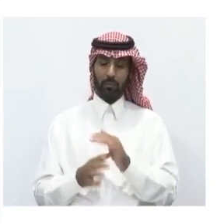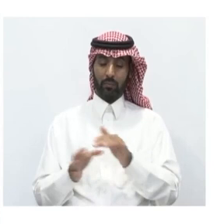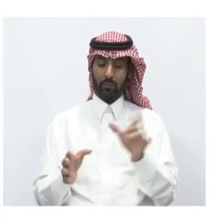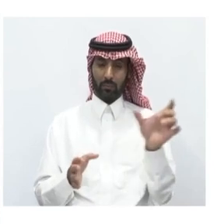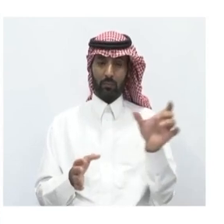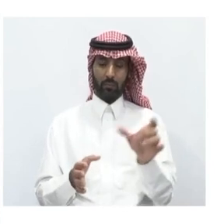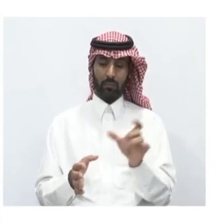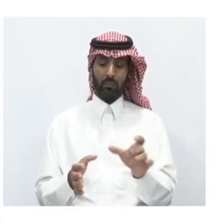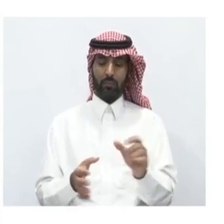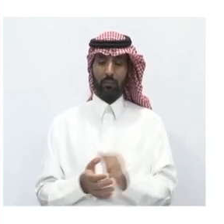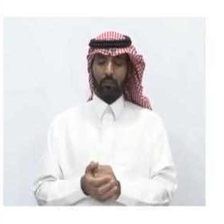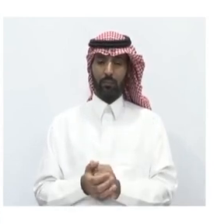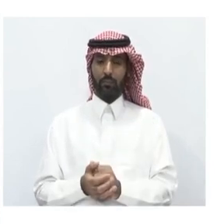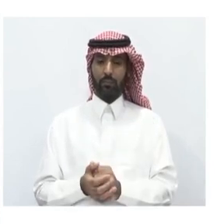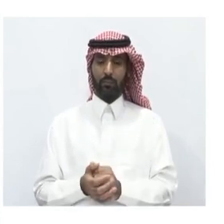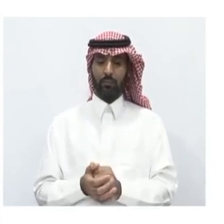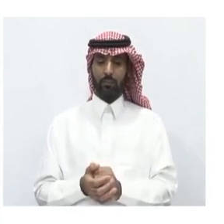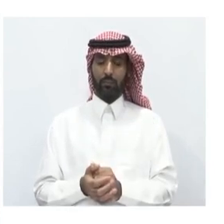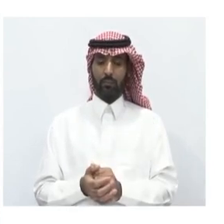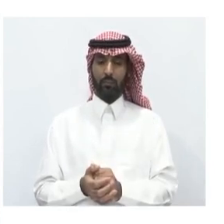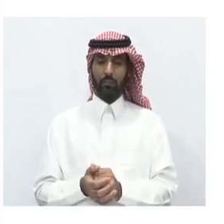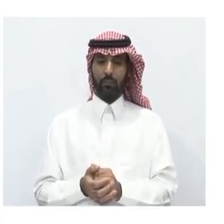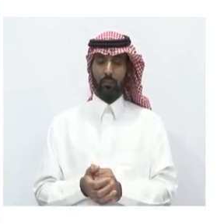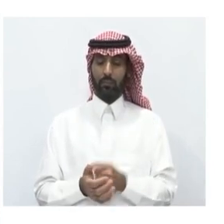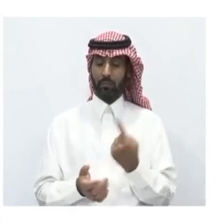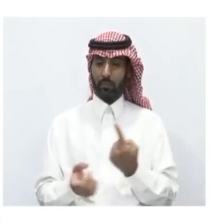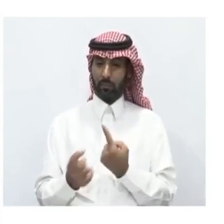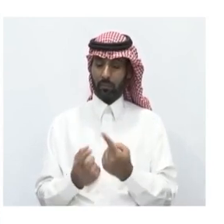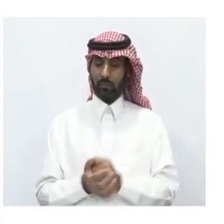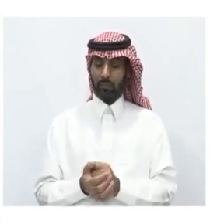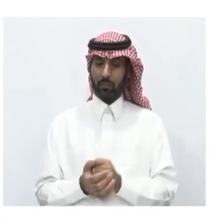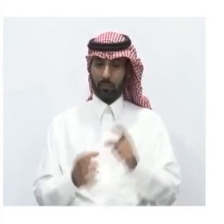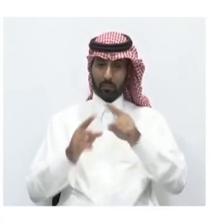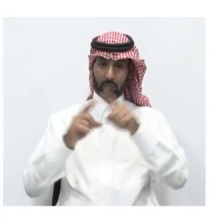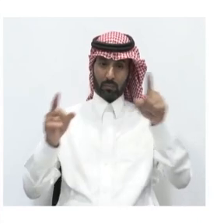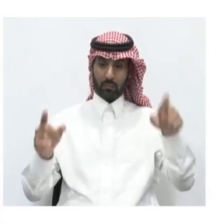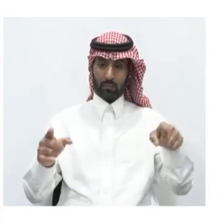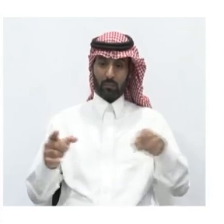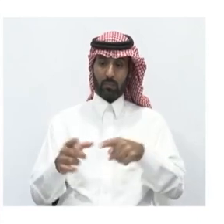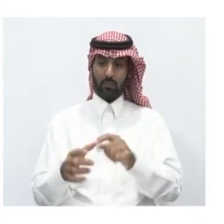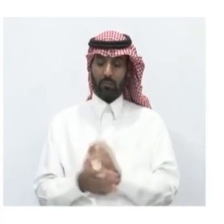phrases from making and declining special requests. So this is the box here